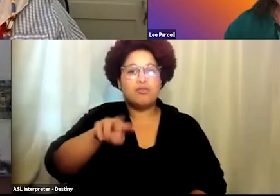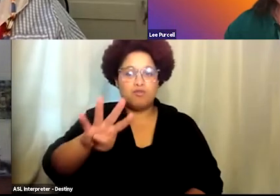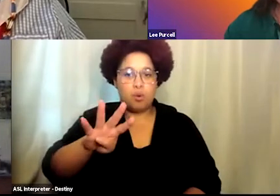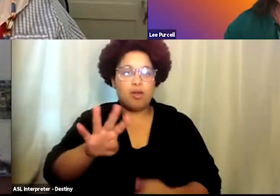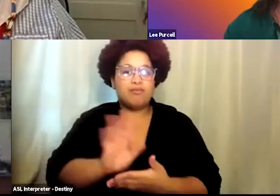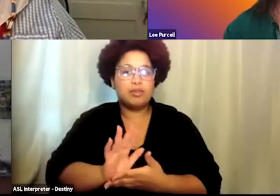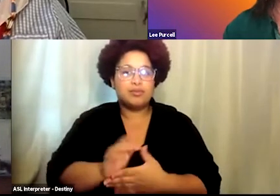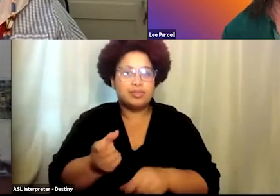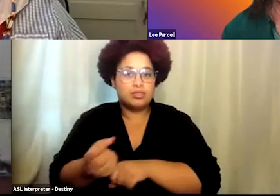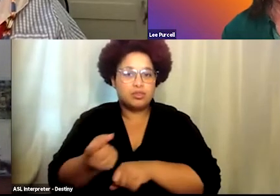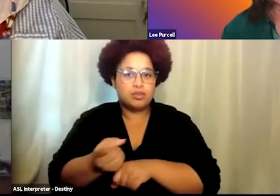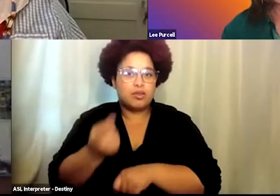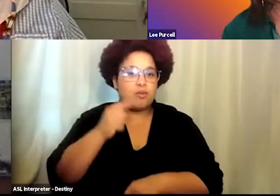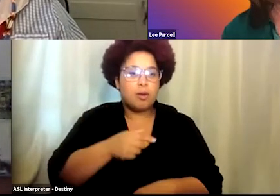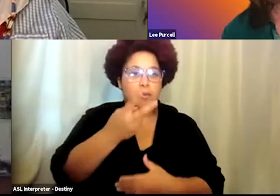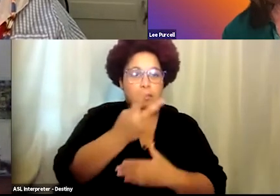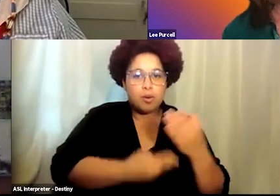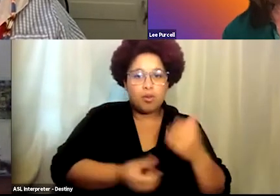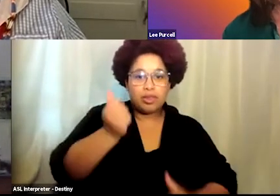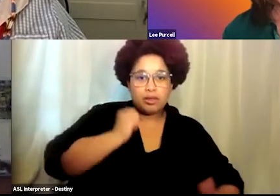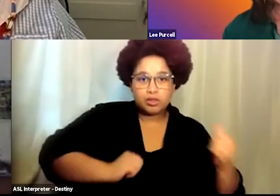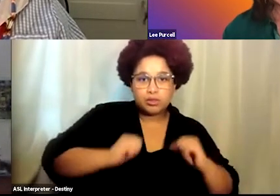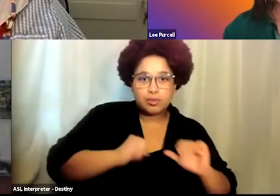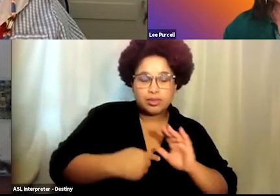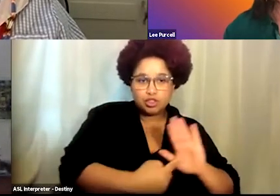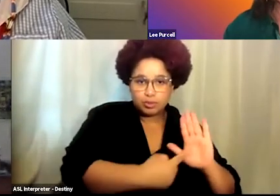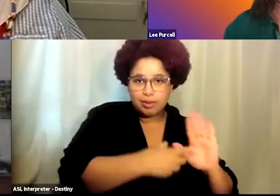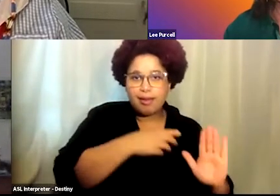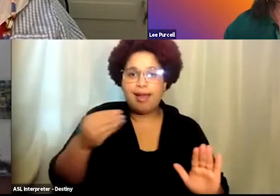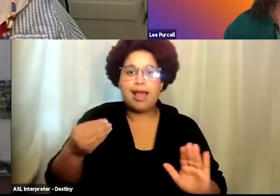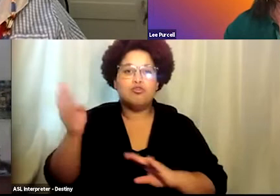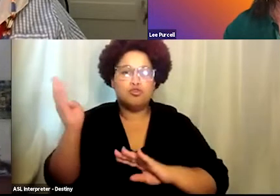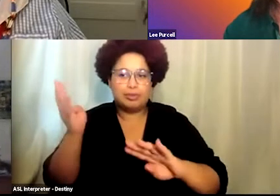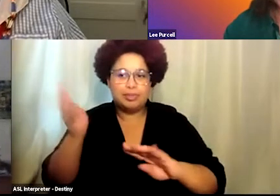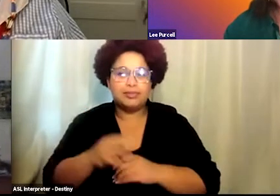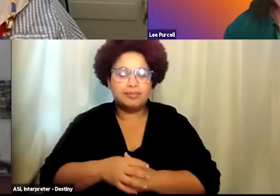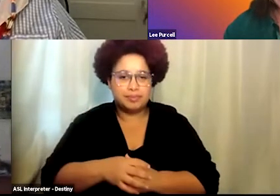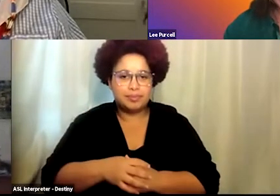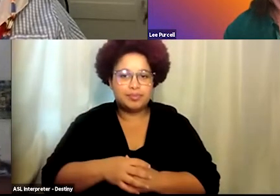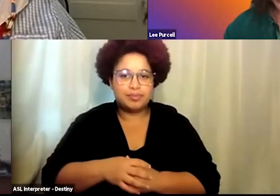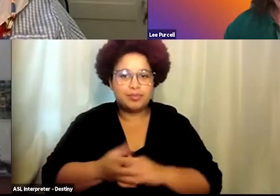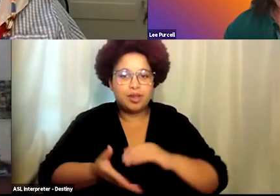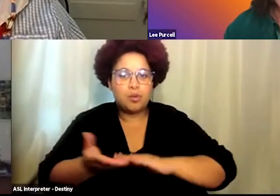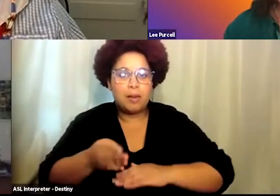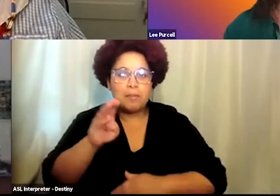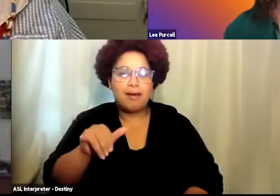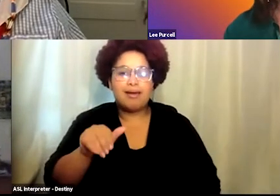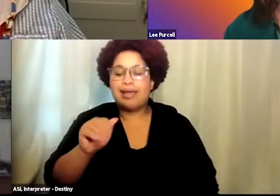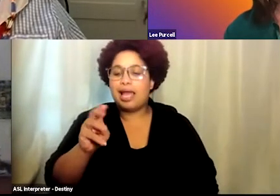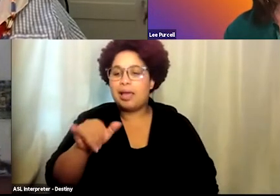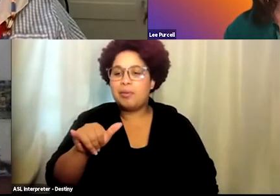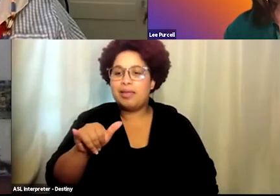each year for both theatrical exhibition and streaming. It's run by Amy Bayer,